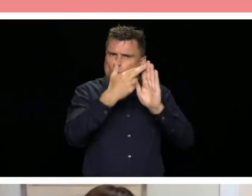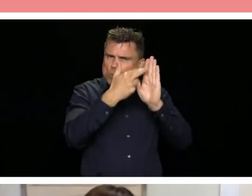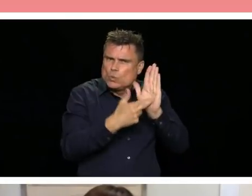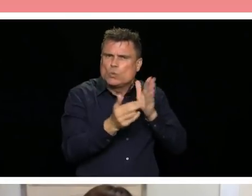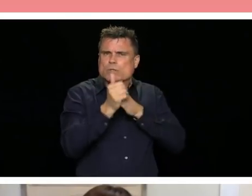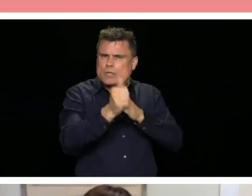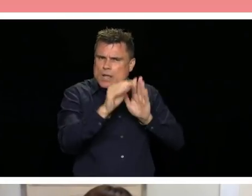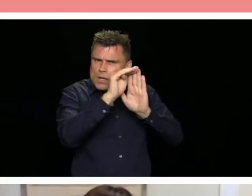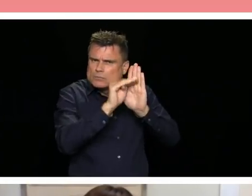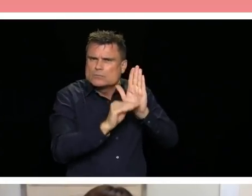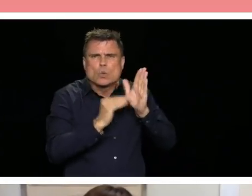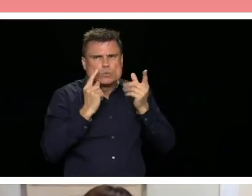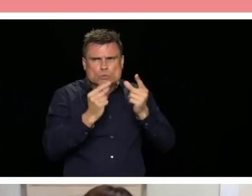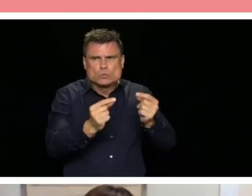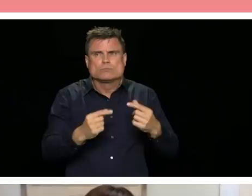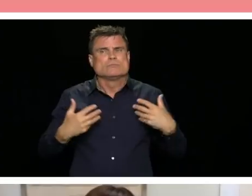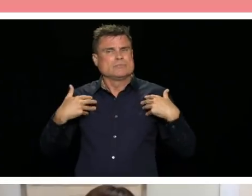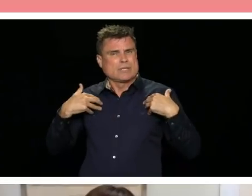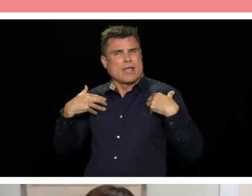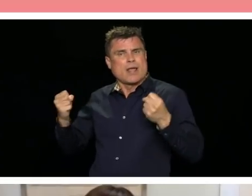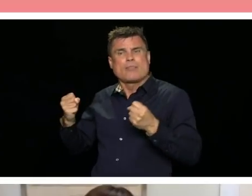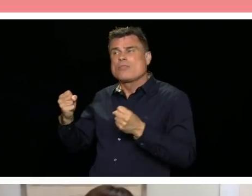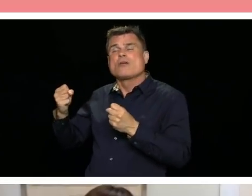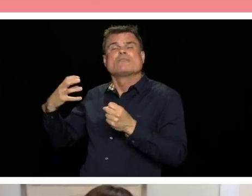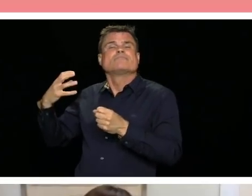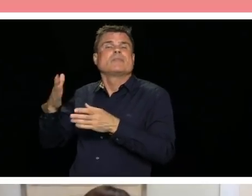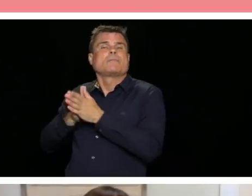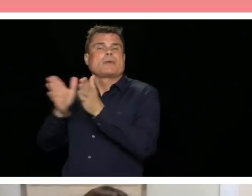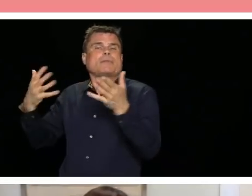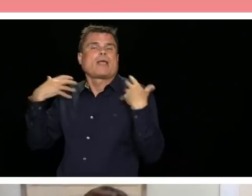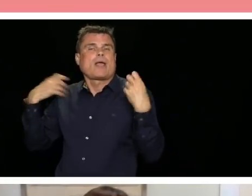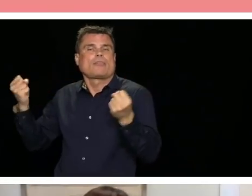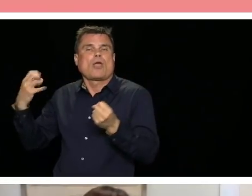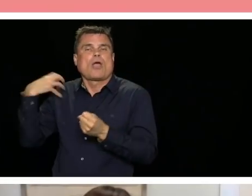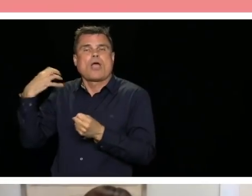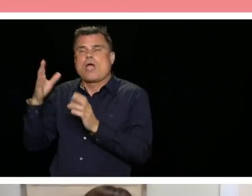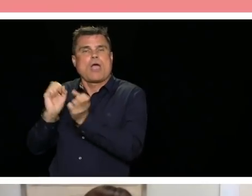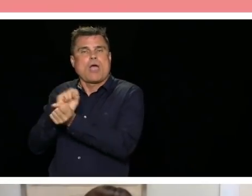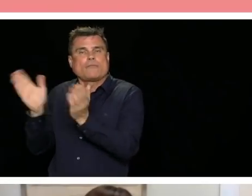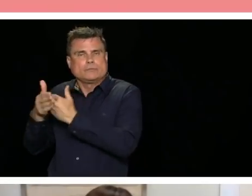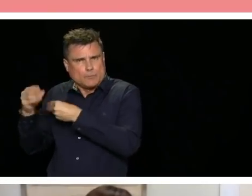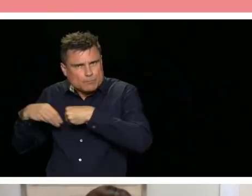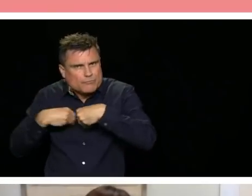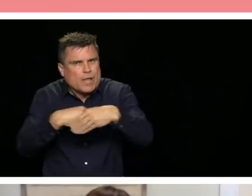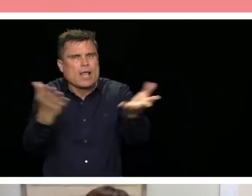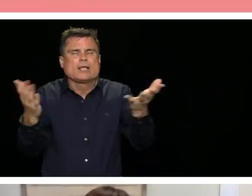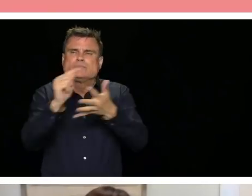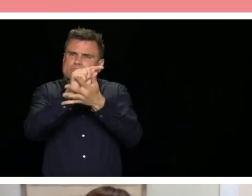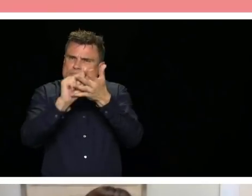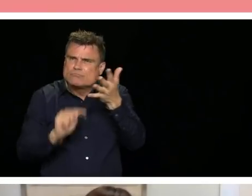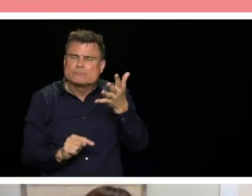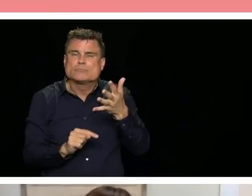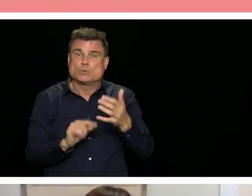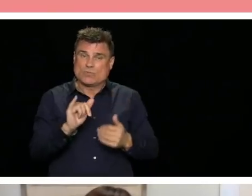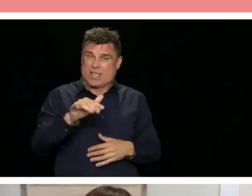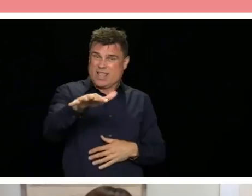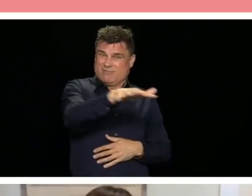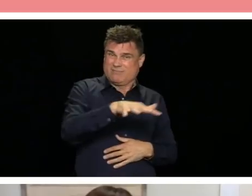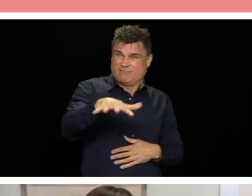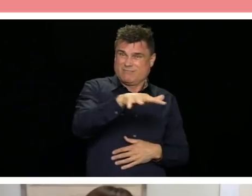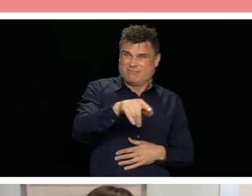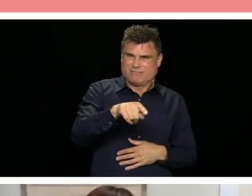And we use that set of rules to ensure that we have a safe